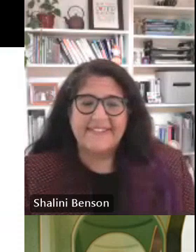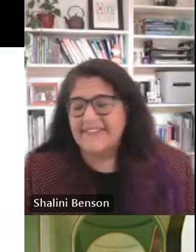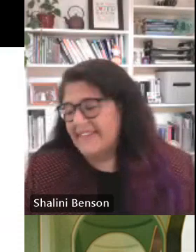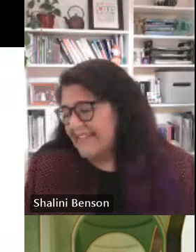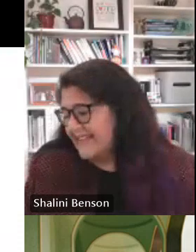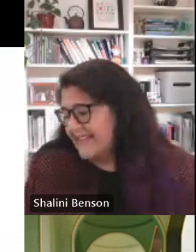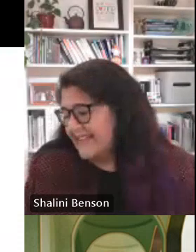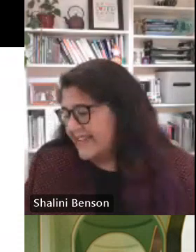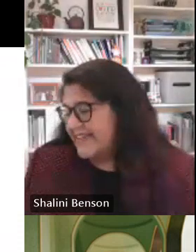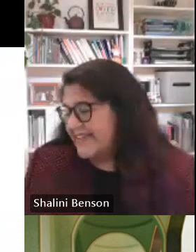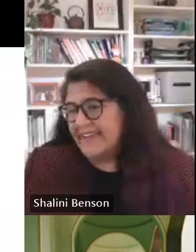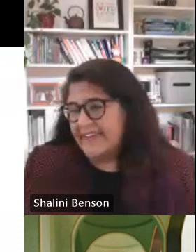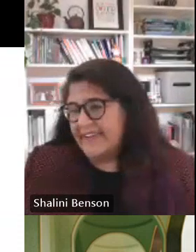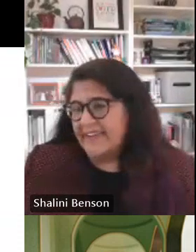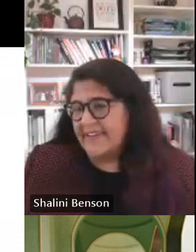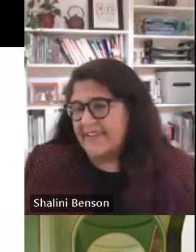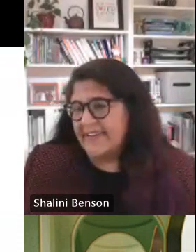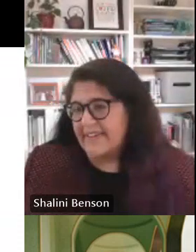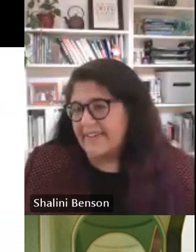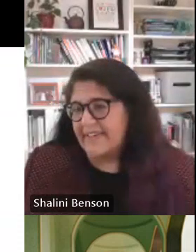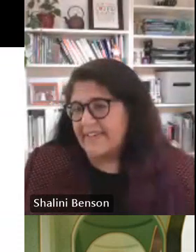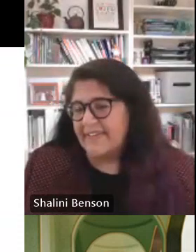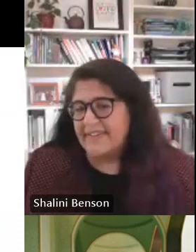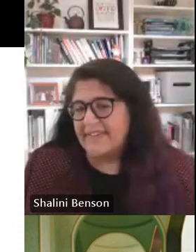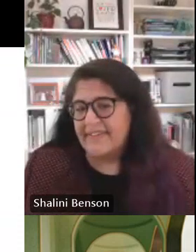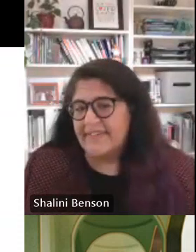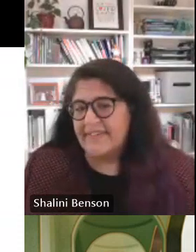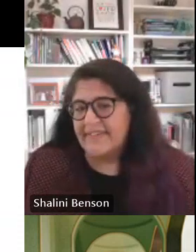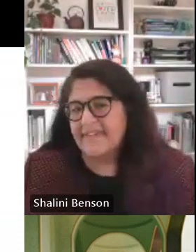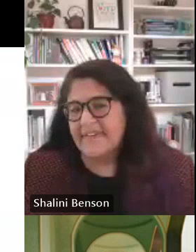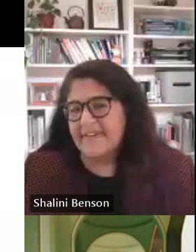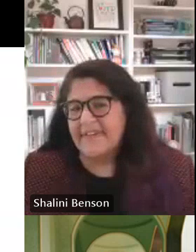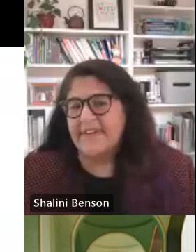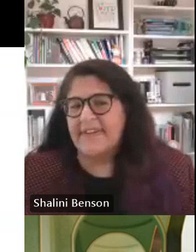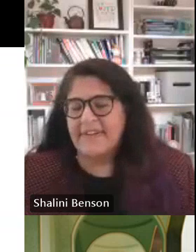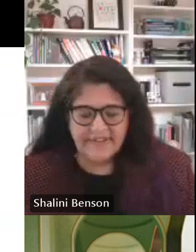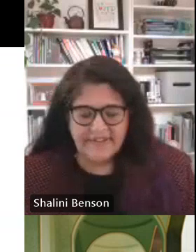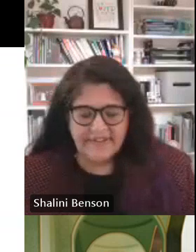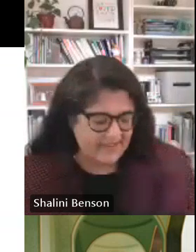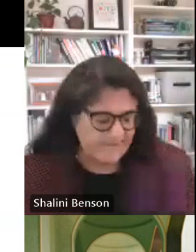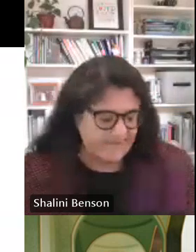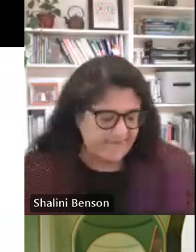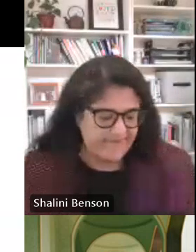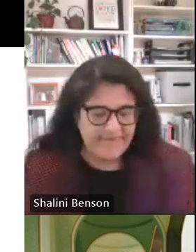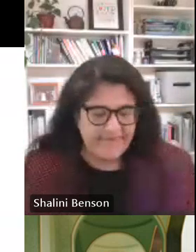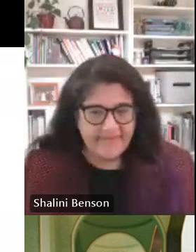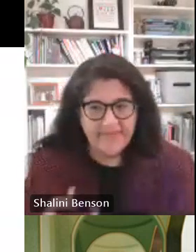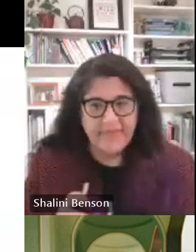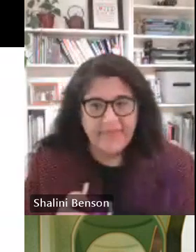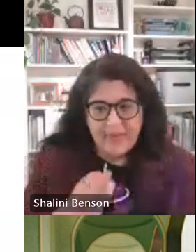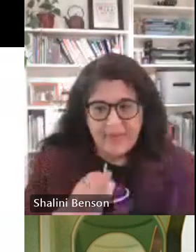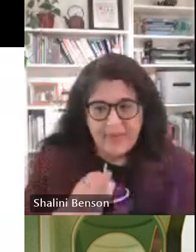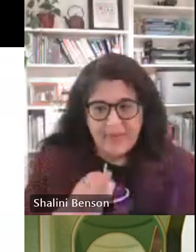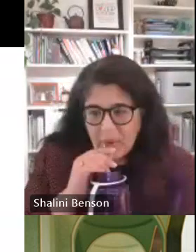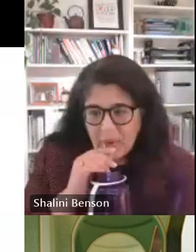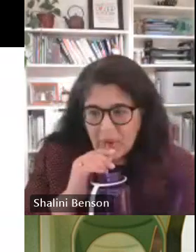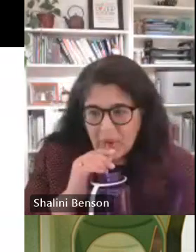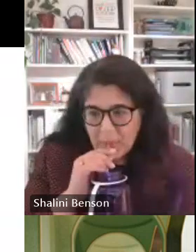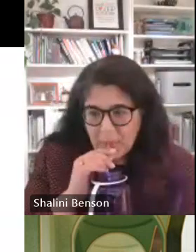administration wants to make sure that communications with the Hill as well